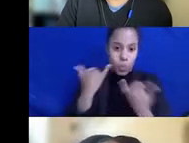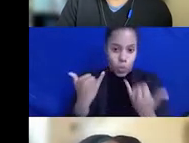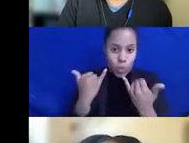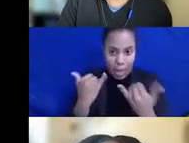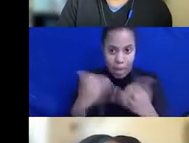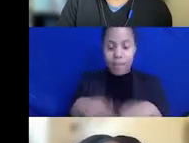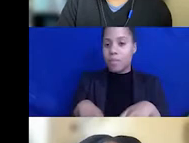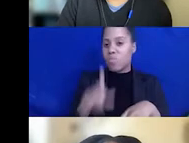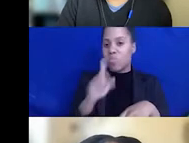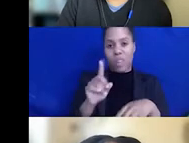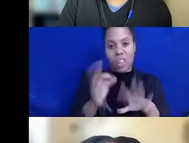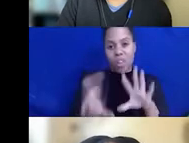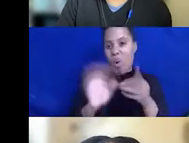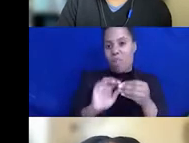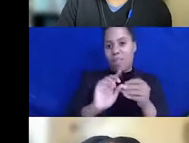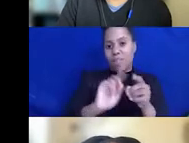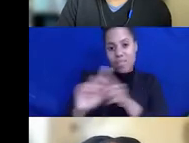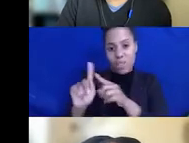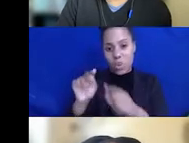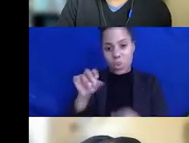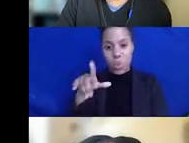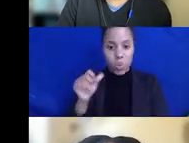different tools we use.